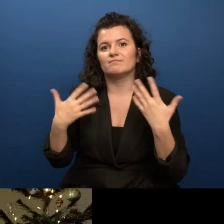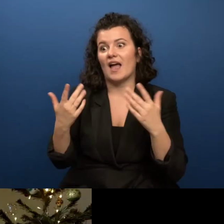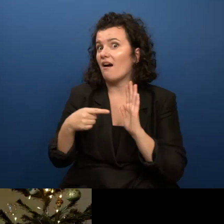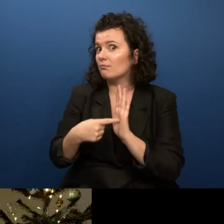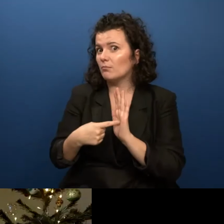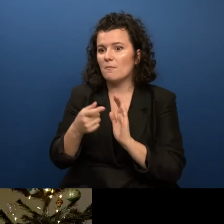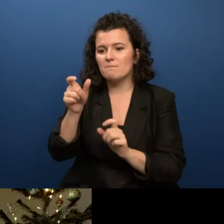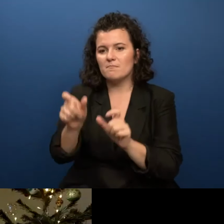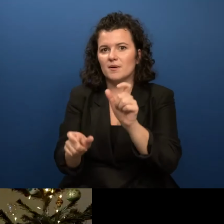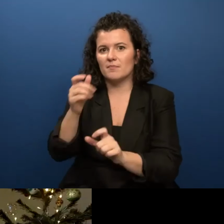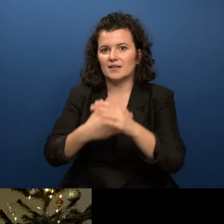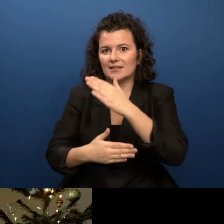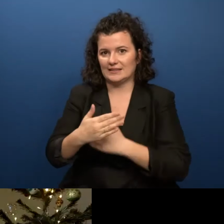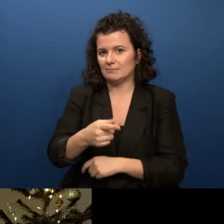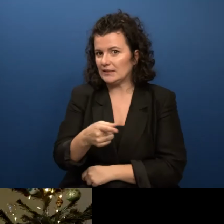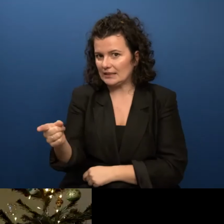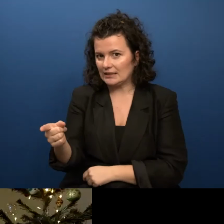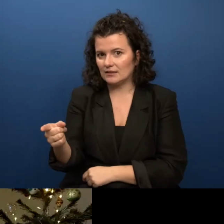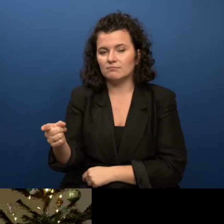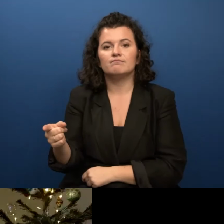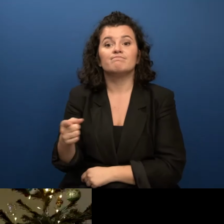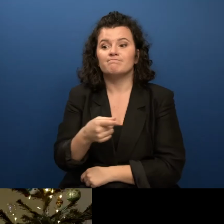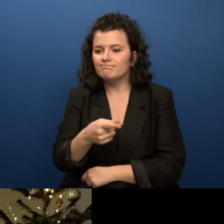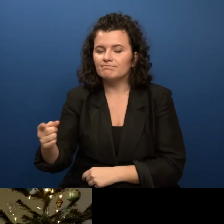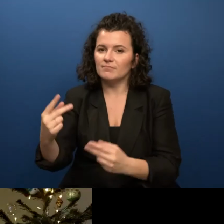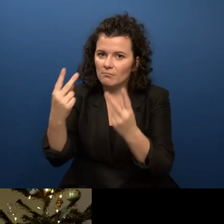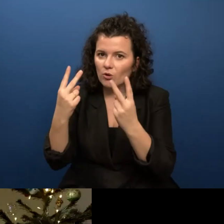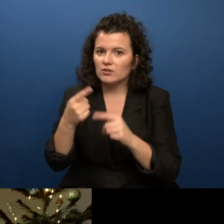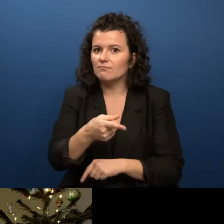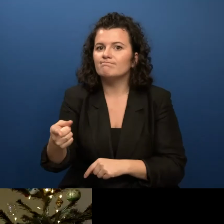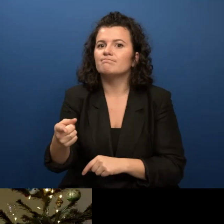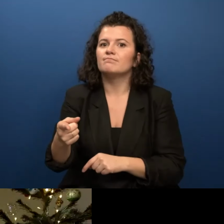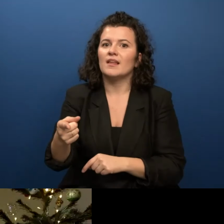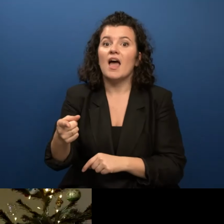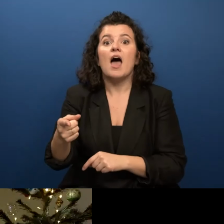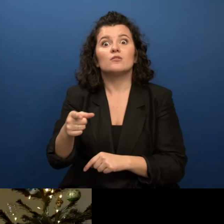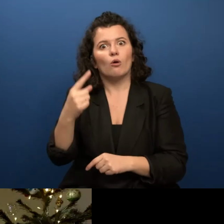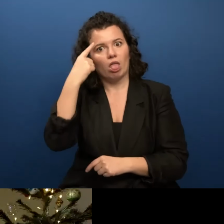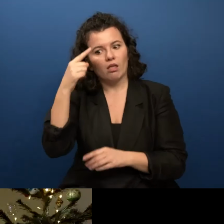we also refer to and include persons with mental health